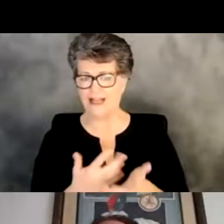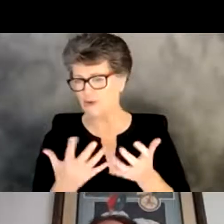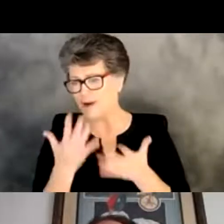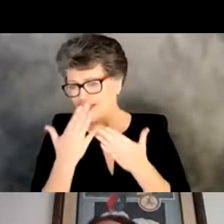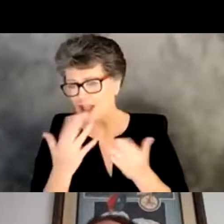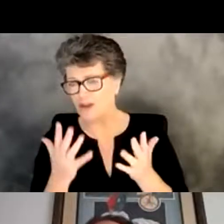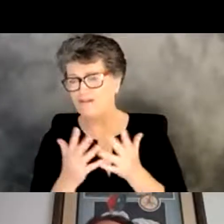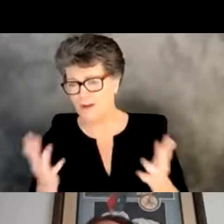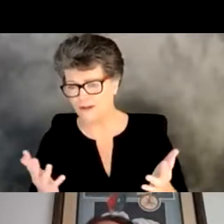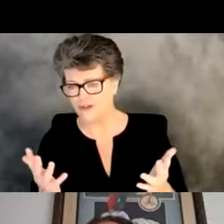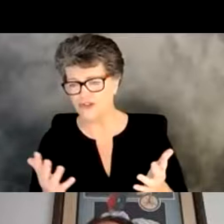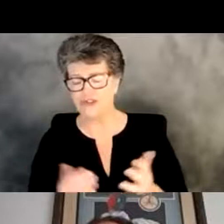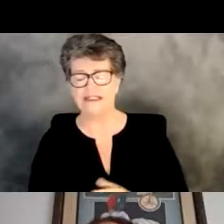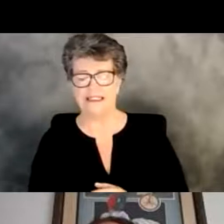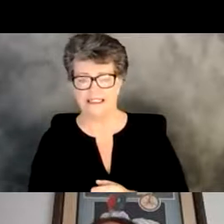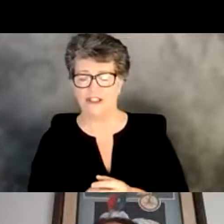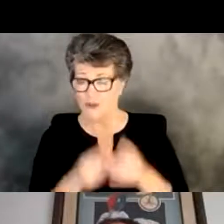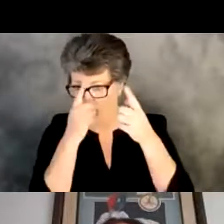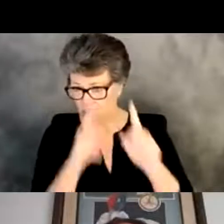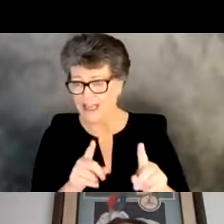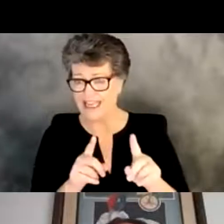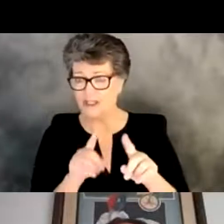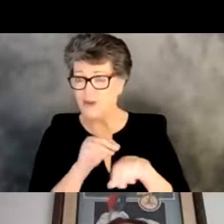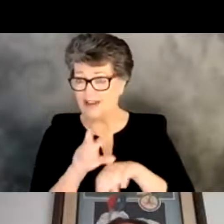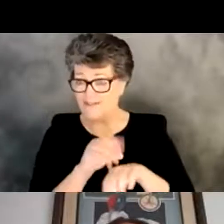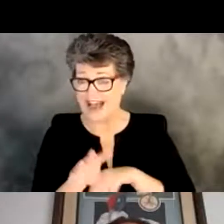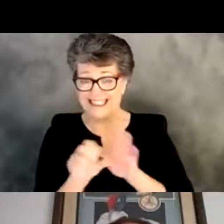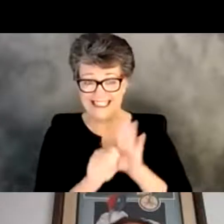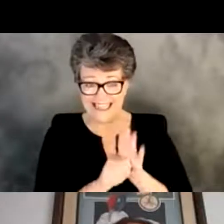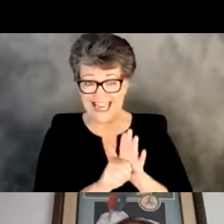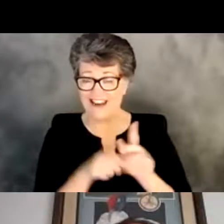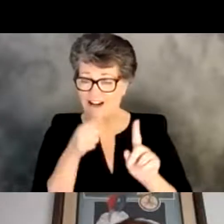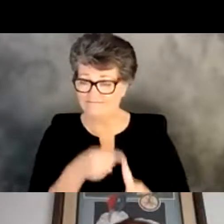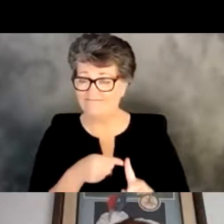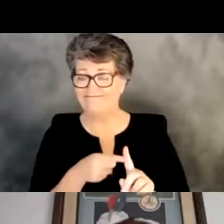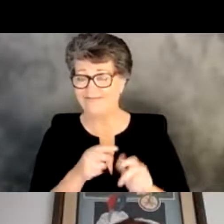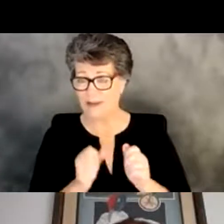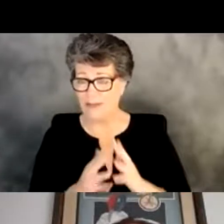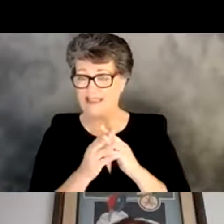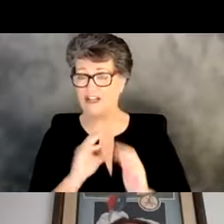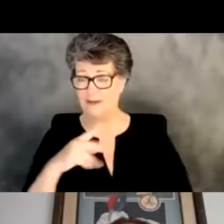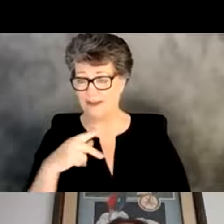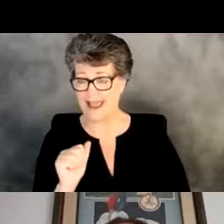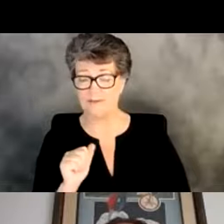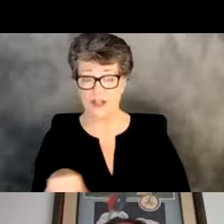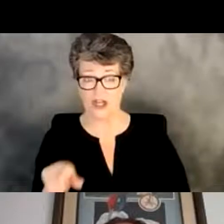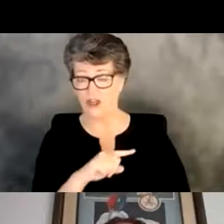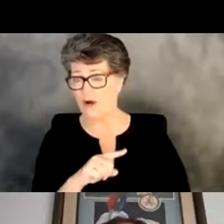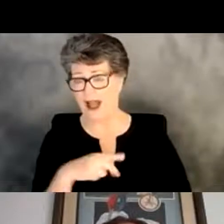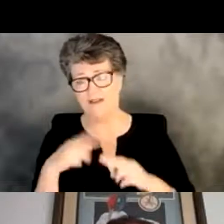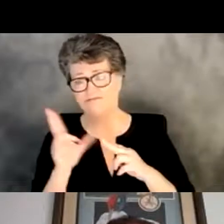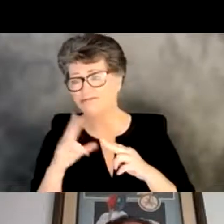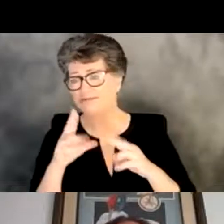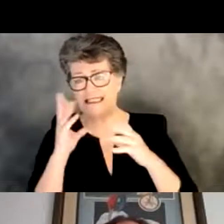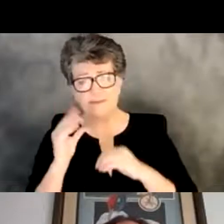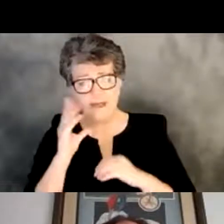much for agreeing to advise the state on a successful implementation. You folks have unparalleled experience, expertise,